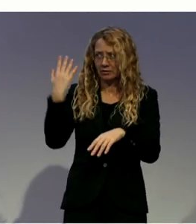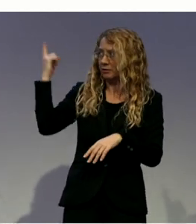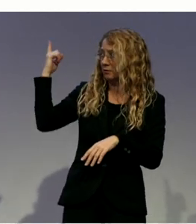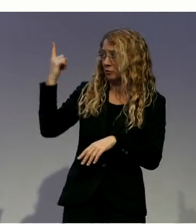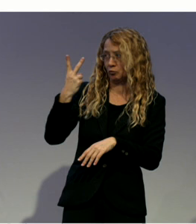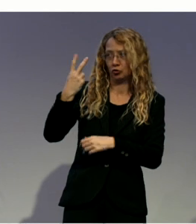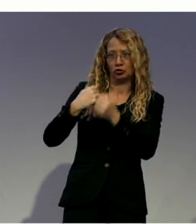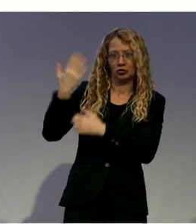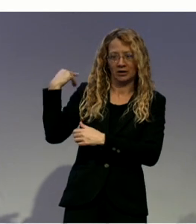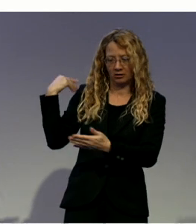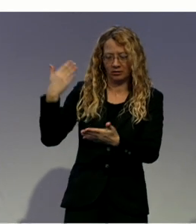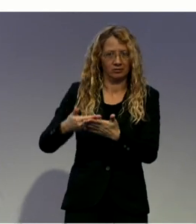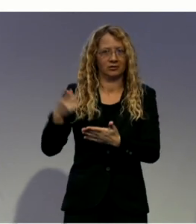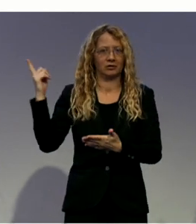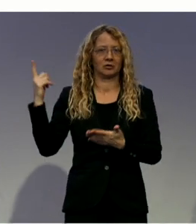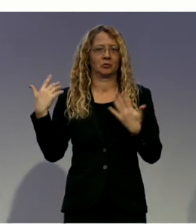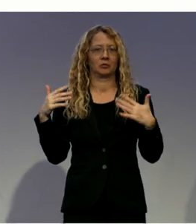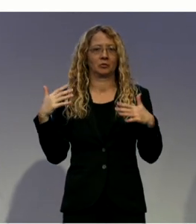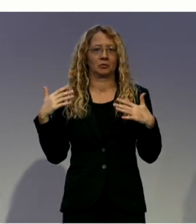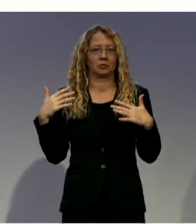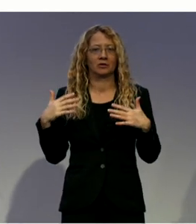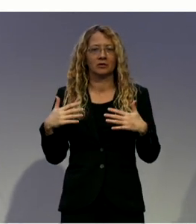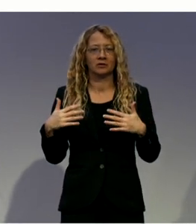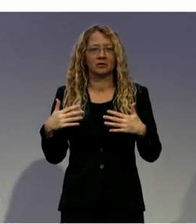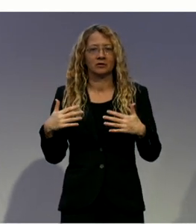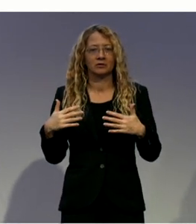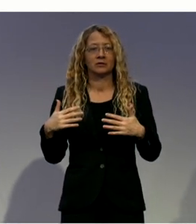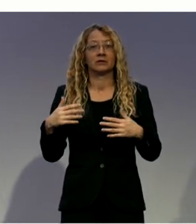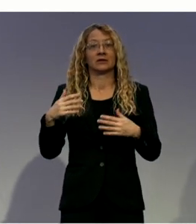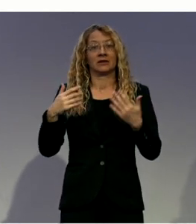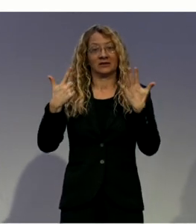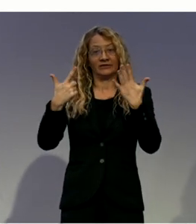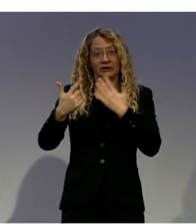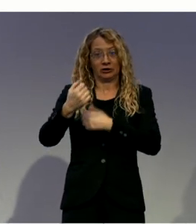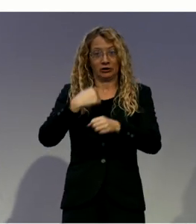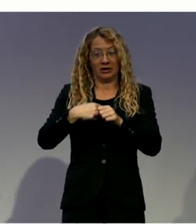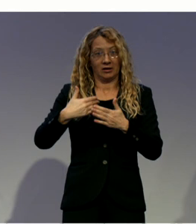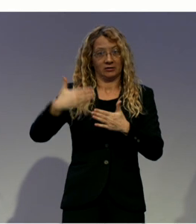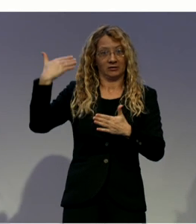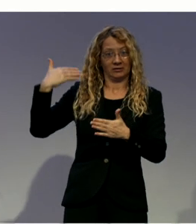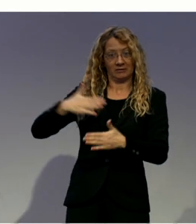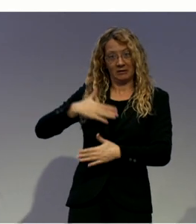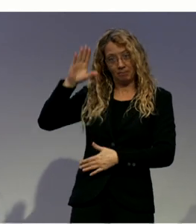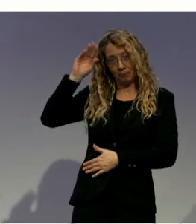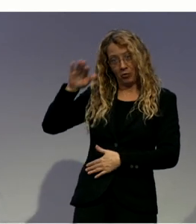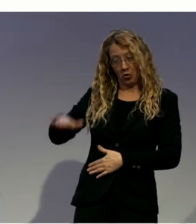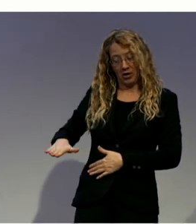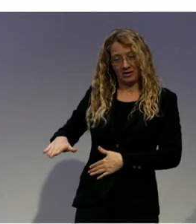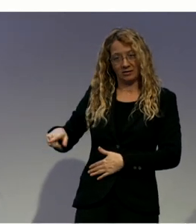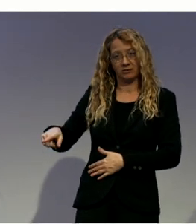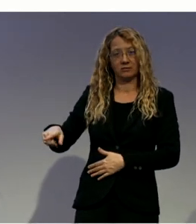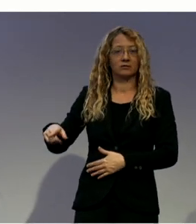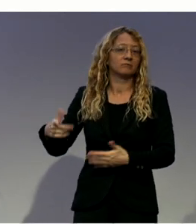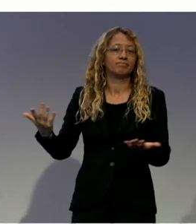7 years, and I'll tell you that my son had an accident, a car accident, and he became